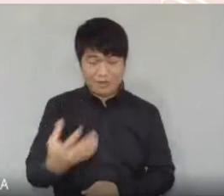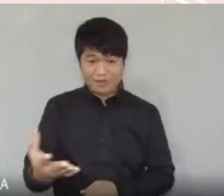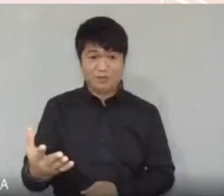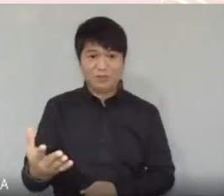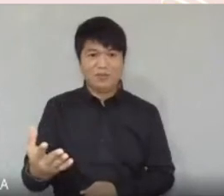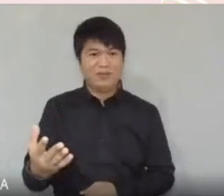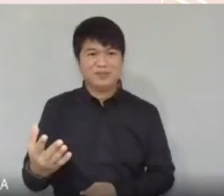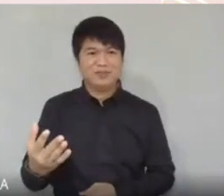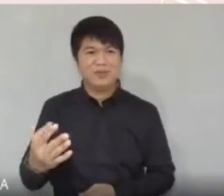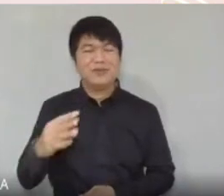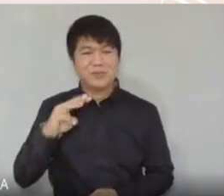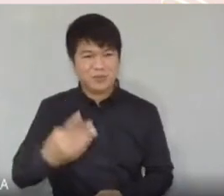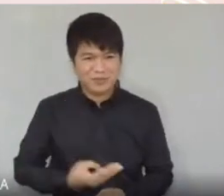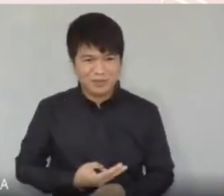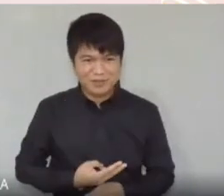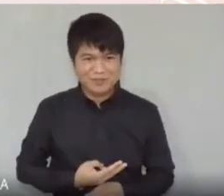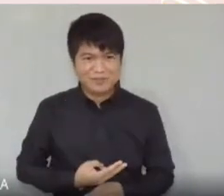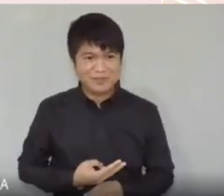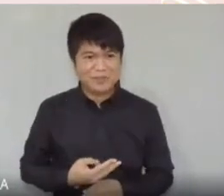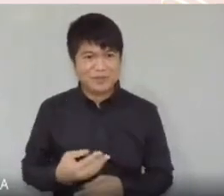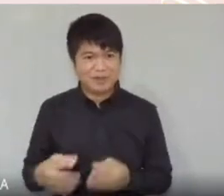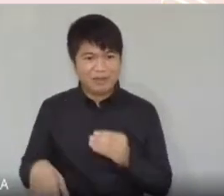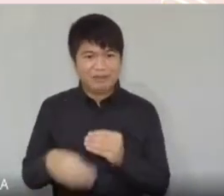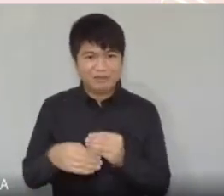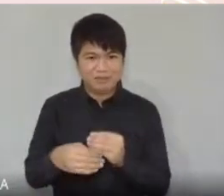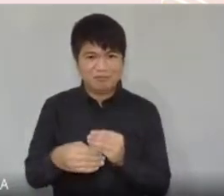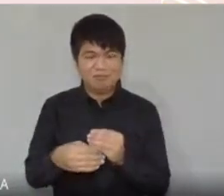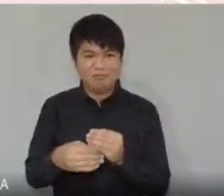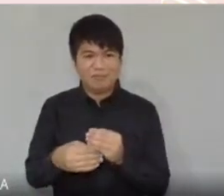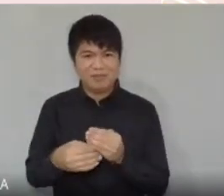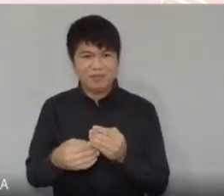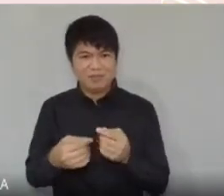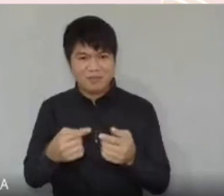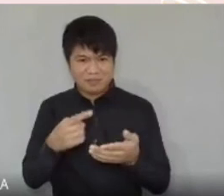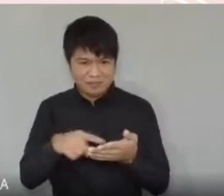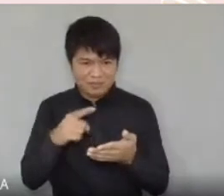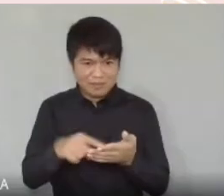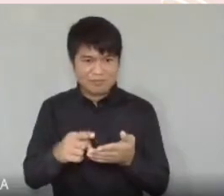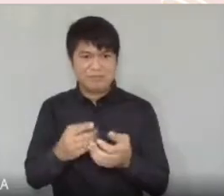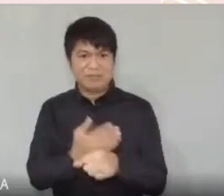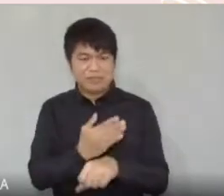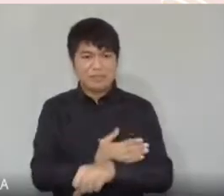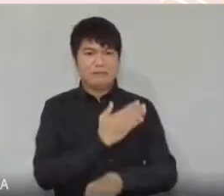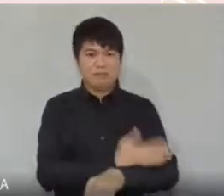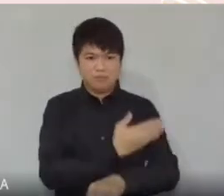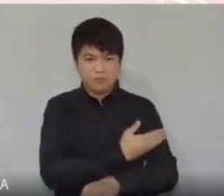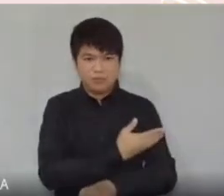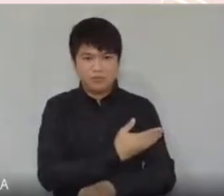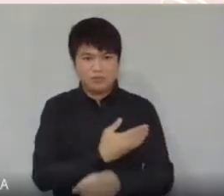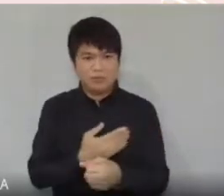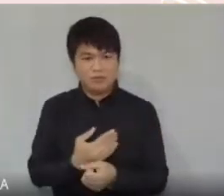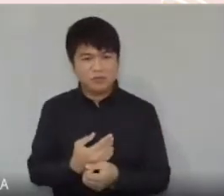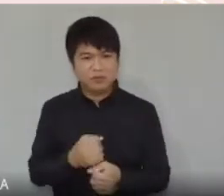that we will be presenting to Undersecretary Villaverde and Dr. Tayag, Director Tayag, so that they will consider it